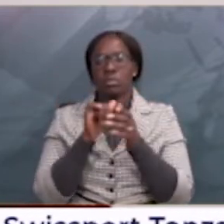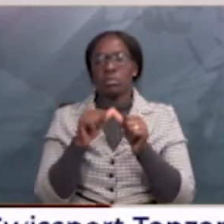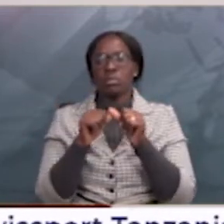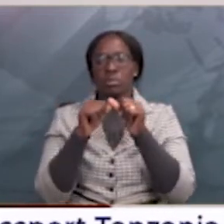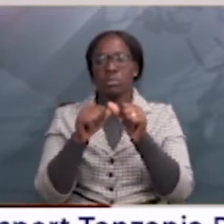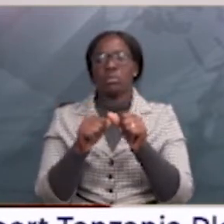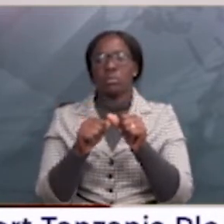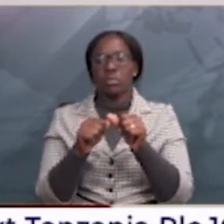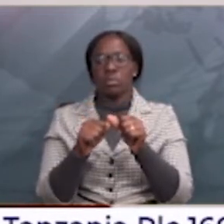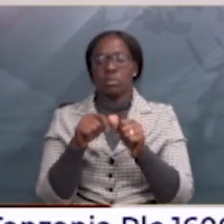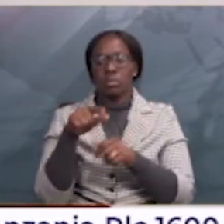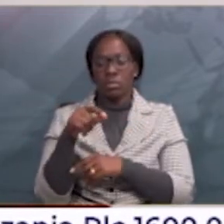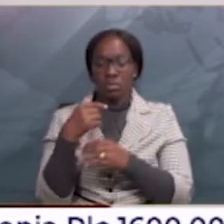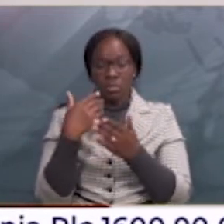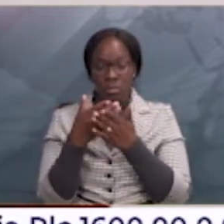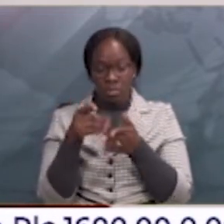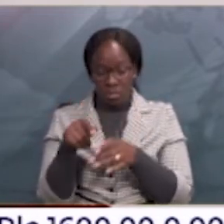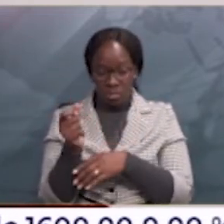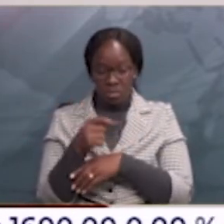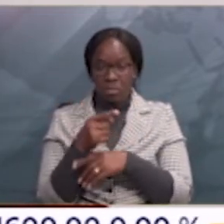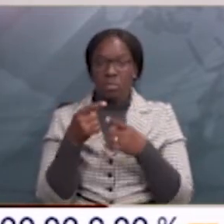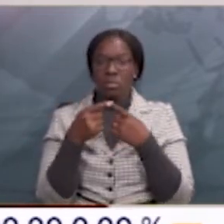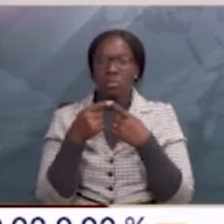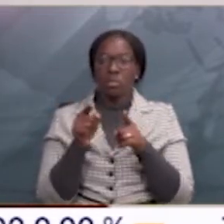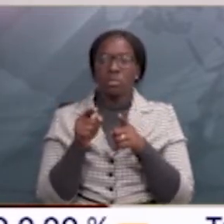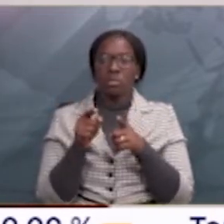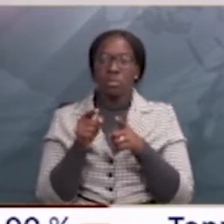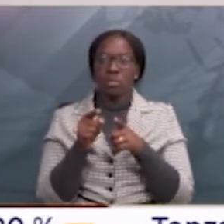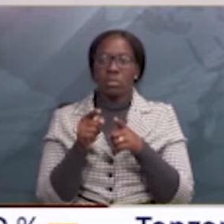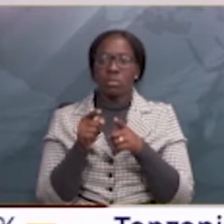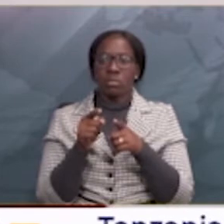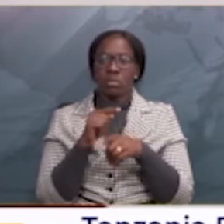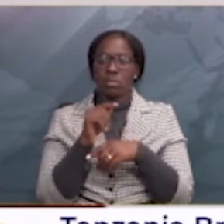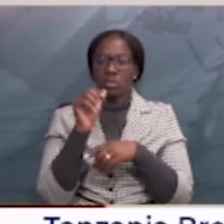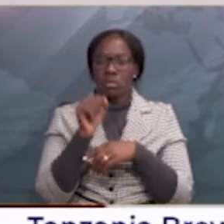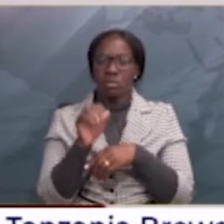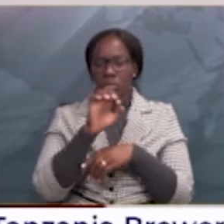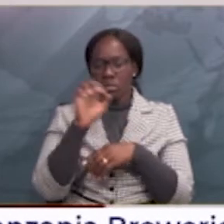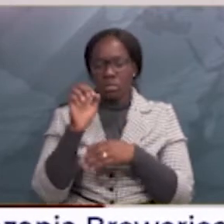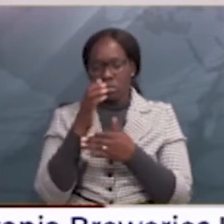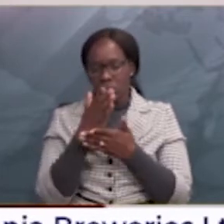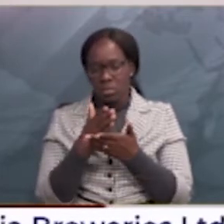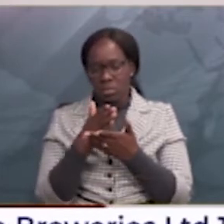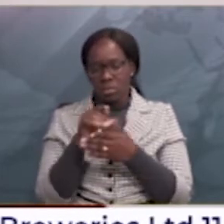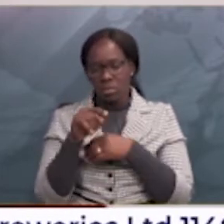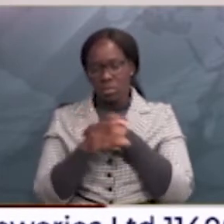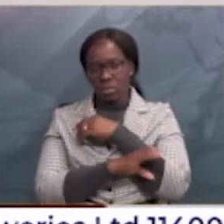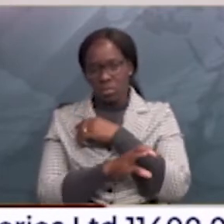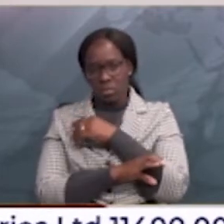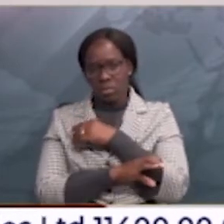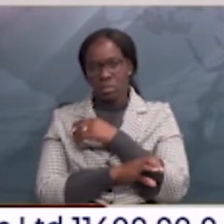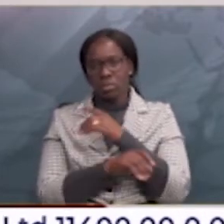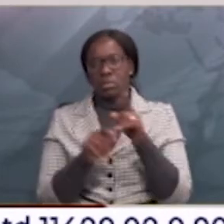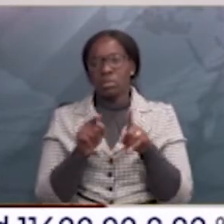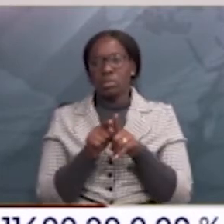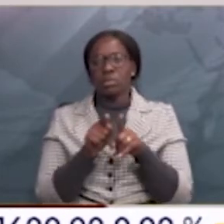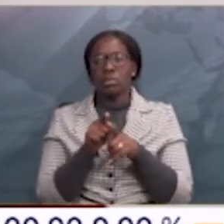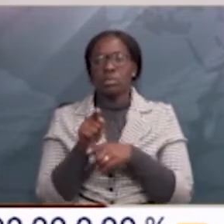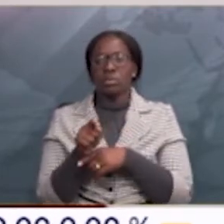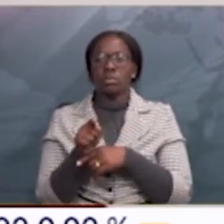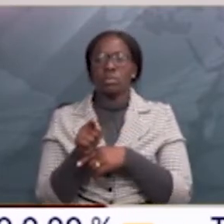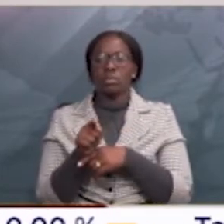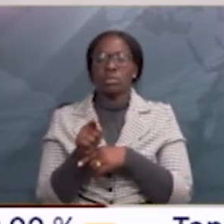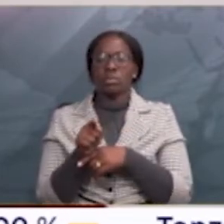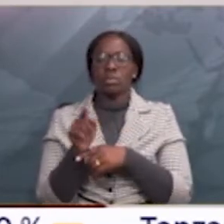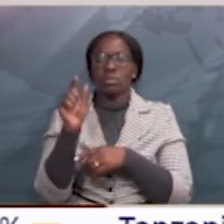to this month. However, southeastern part of the country, northeastern part of the country and the coastal